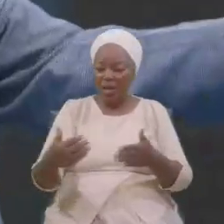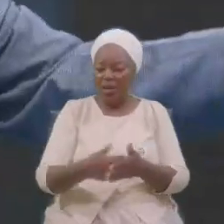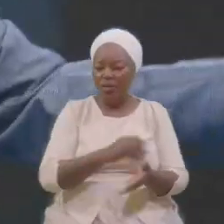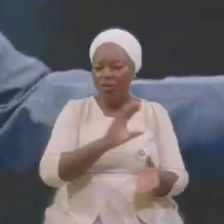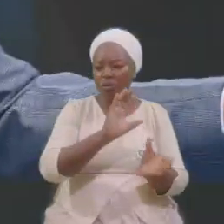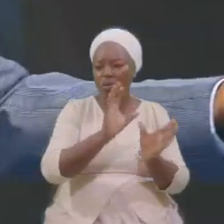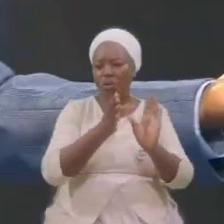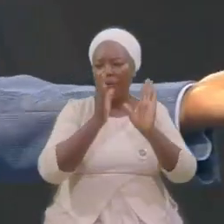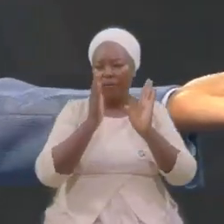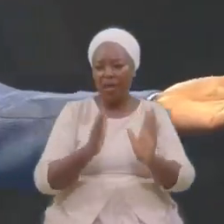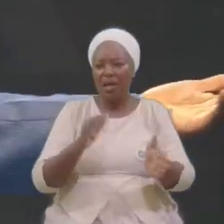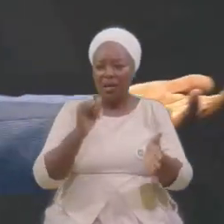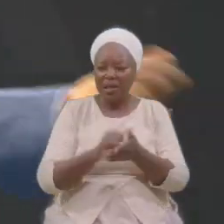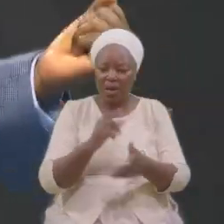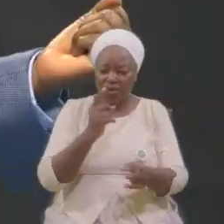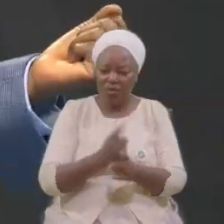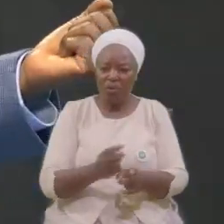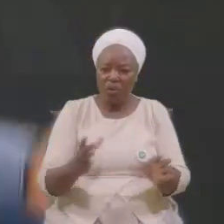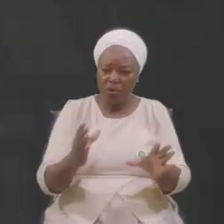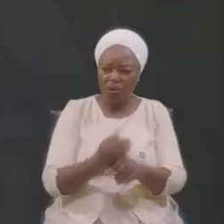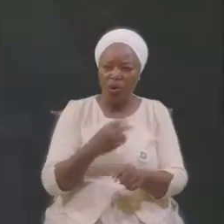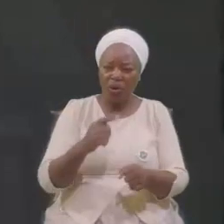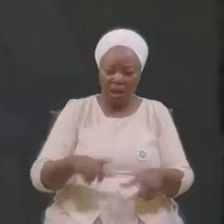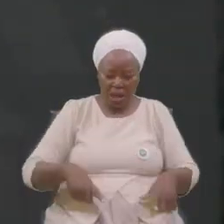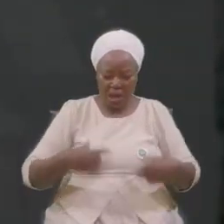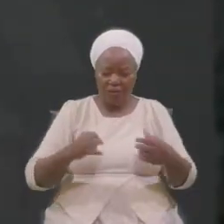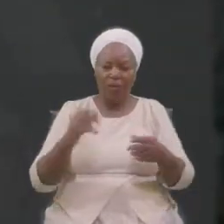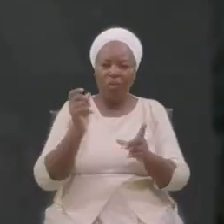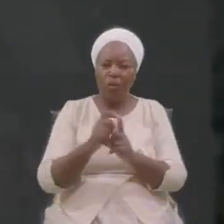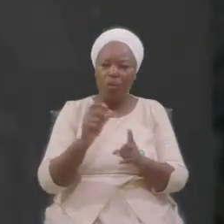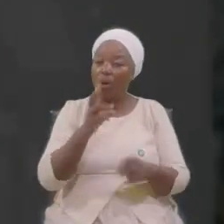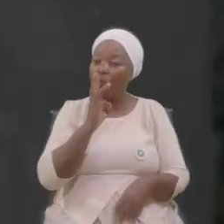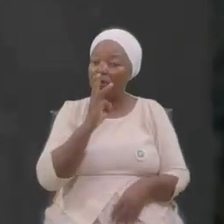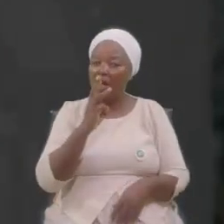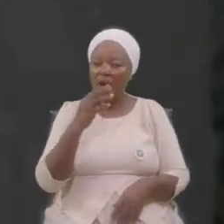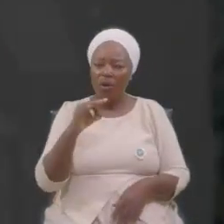that just got the living water of life